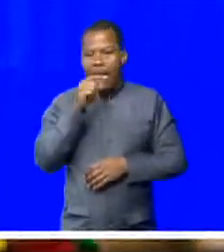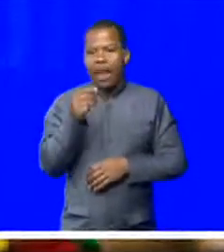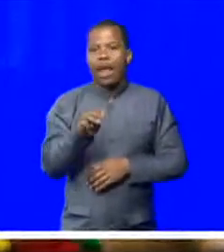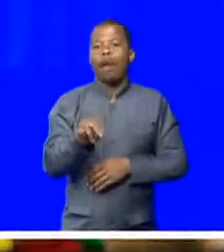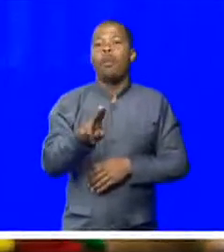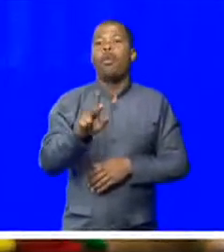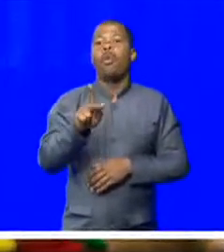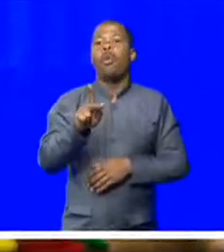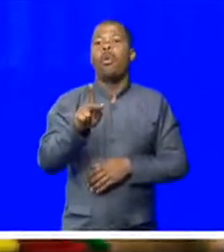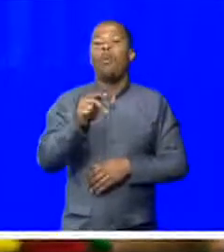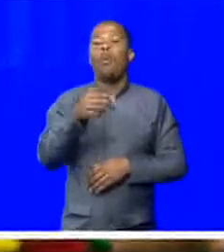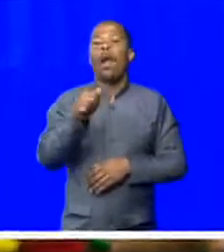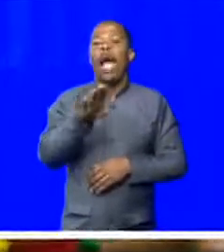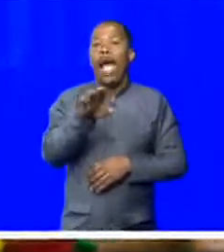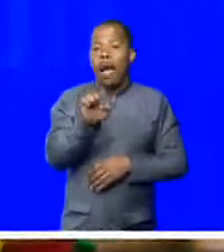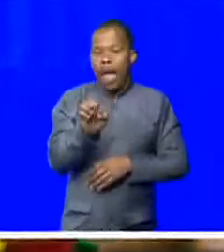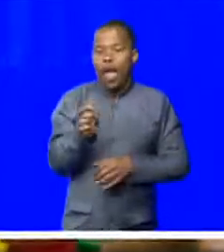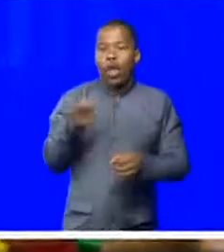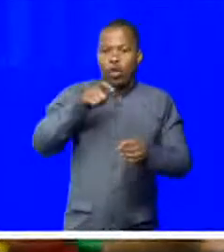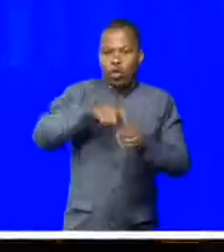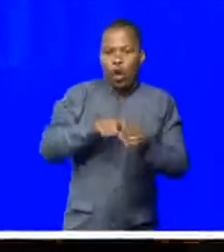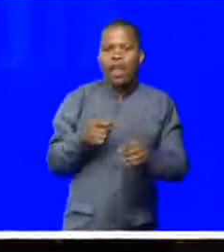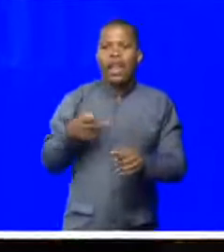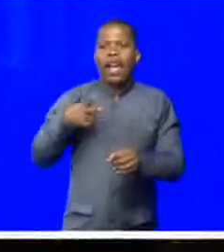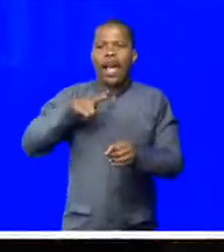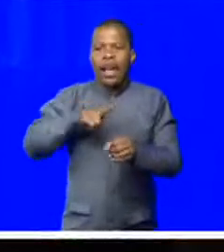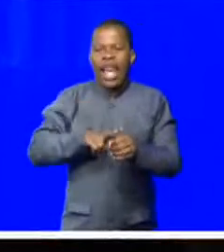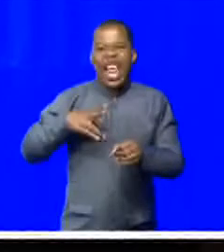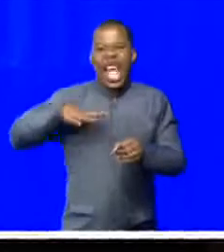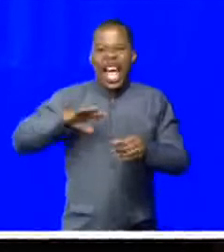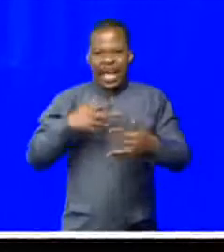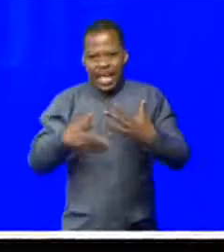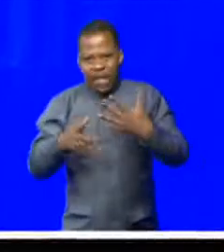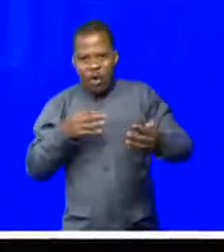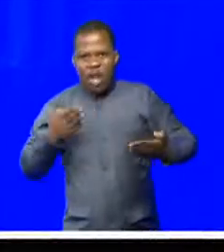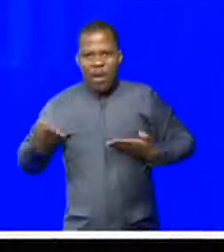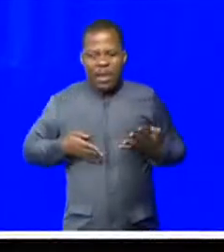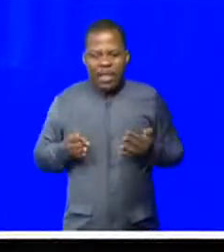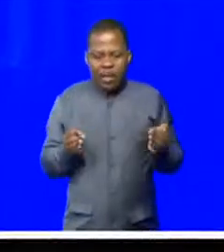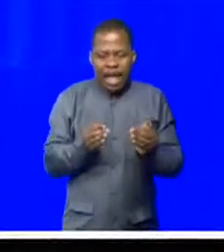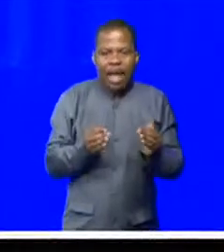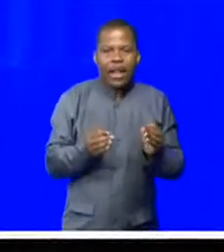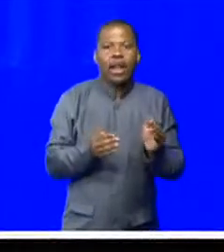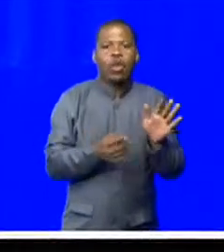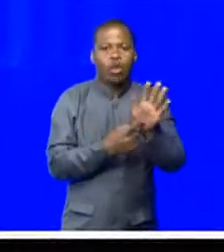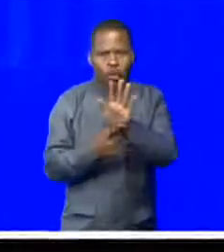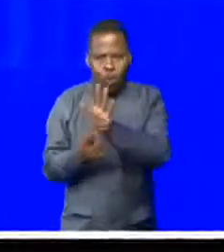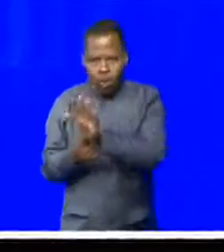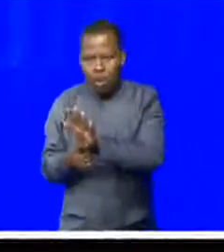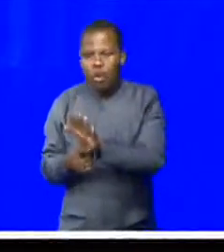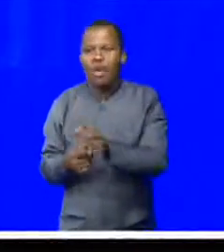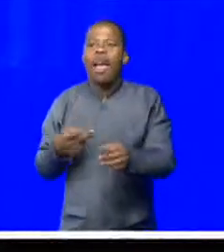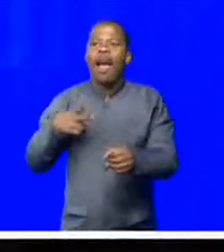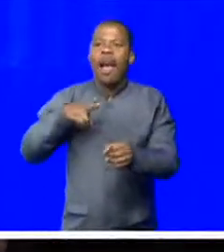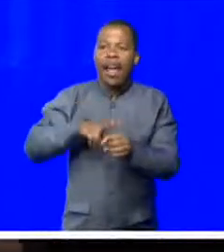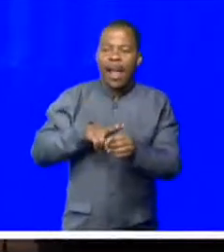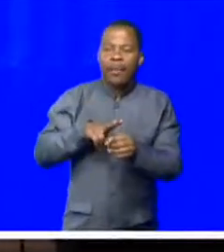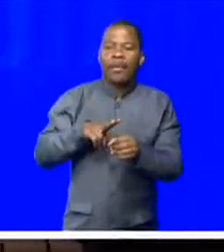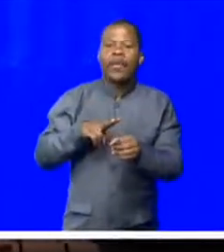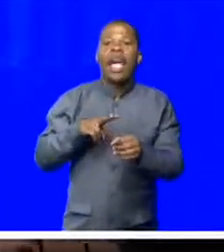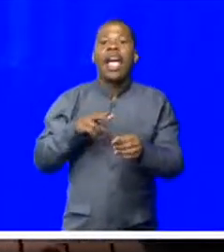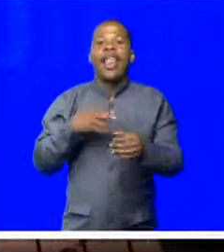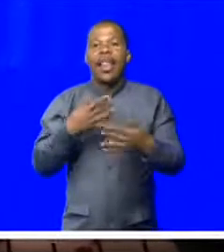Nkosikazi viewed exhibition stands that displayed products of local entrepreneurs during a guided tour of the